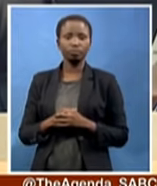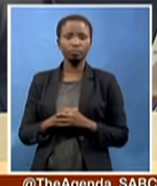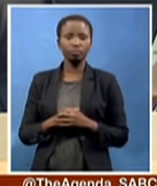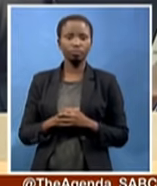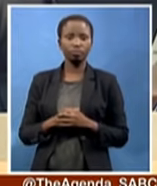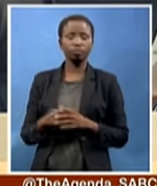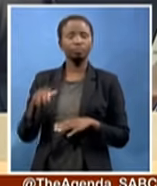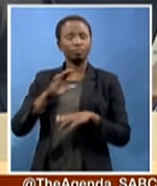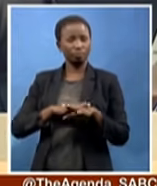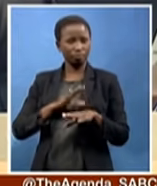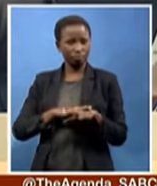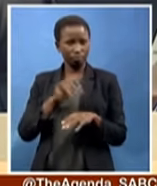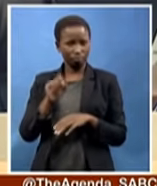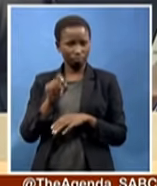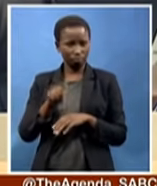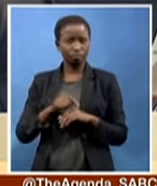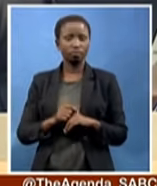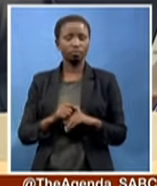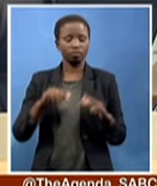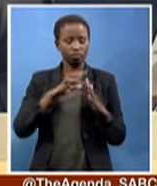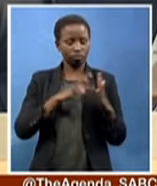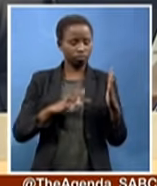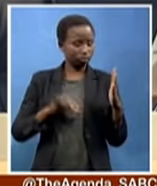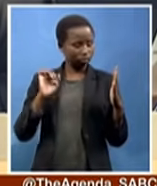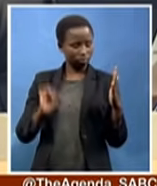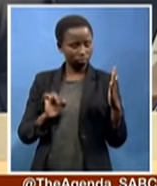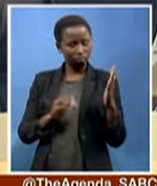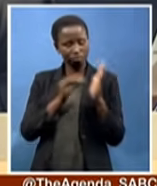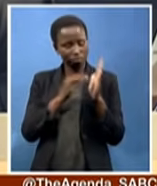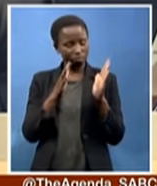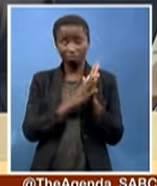any specific concerns about the capture of the state.